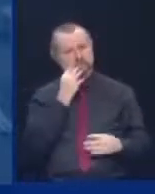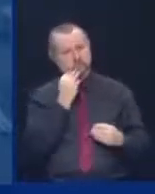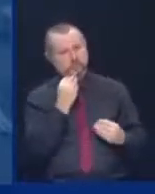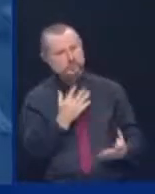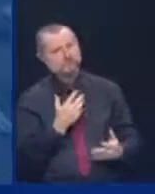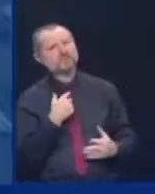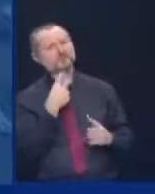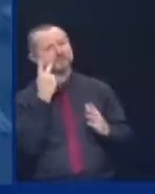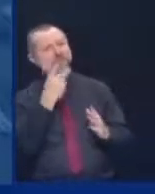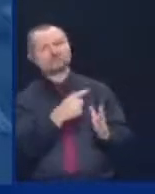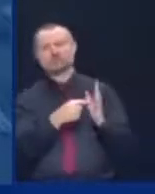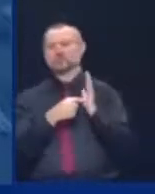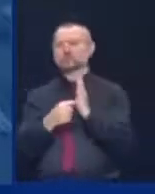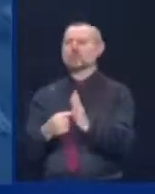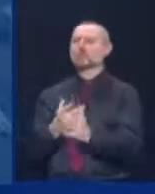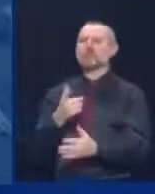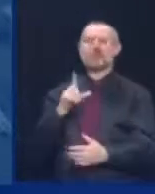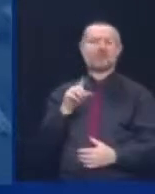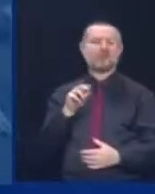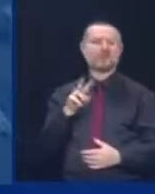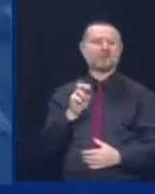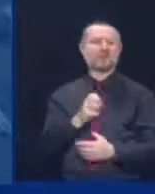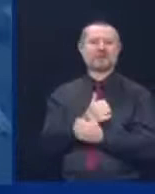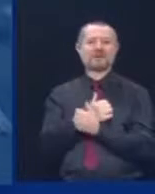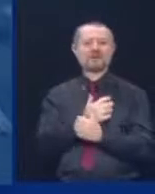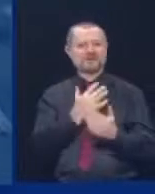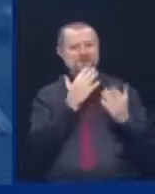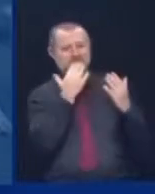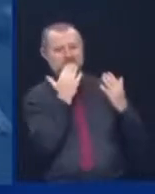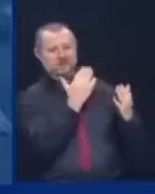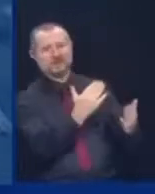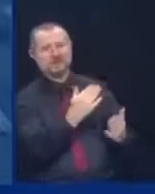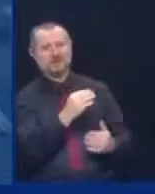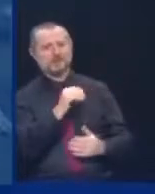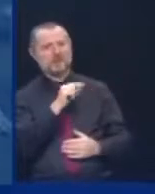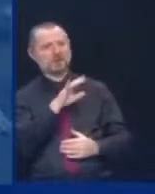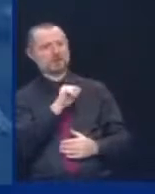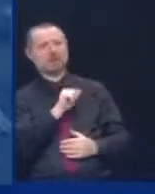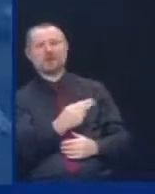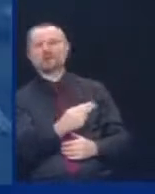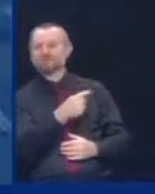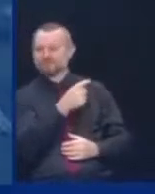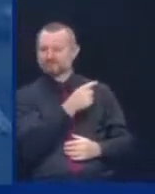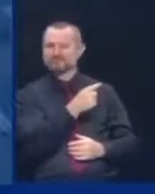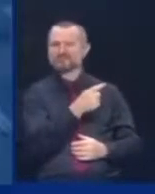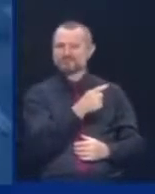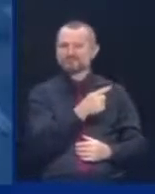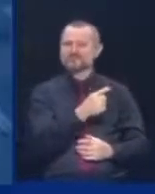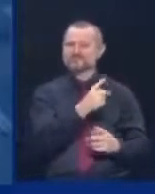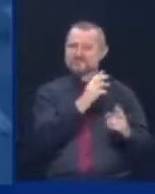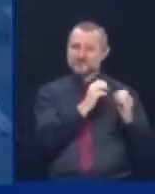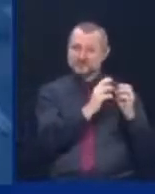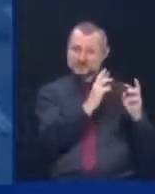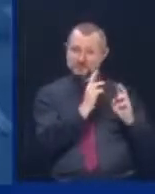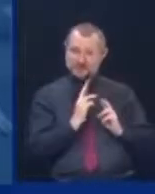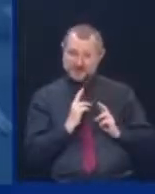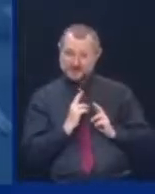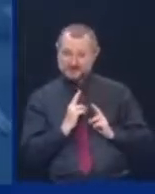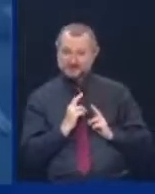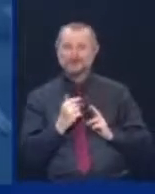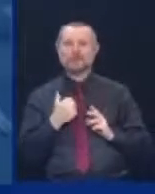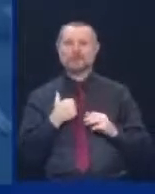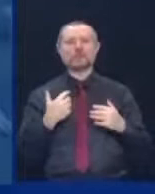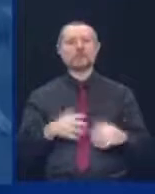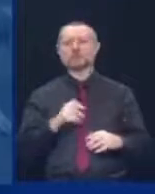love. Thank you, Mariah, for thinking more of me than yourself and not